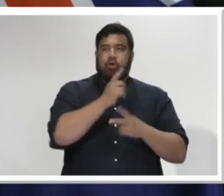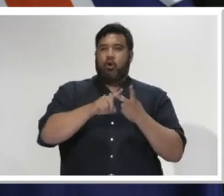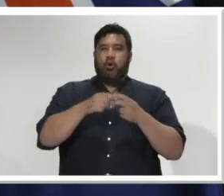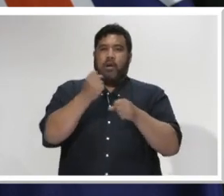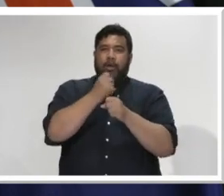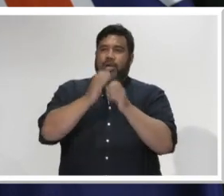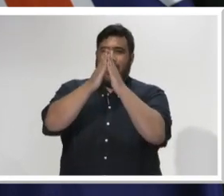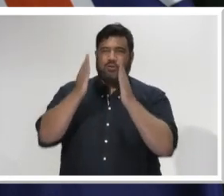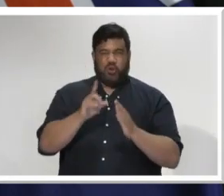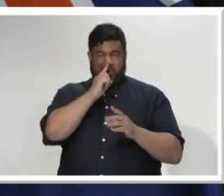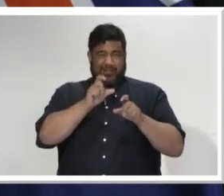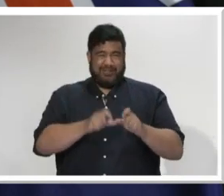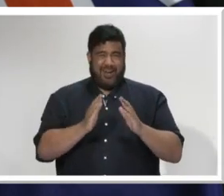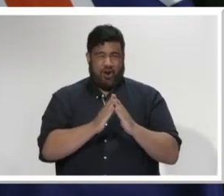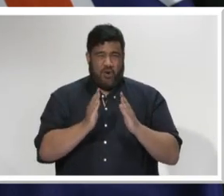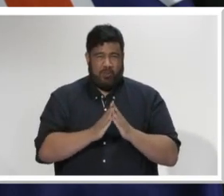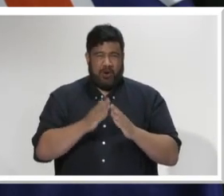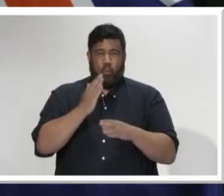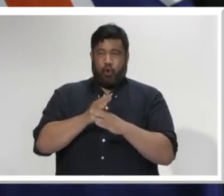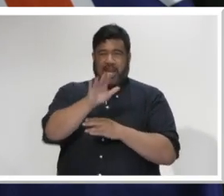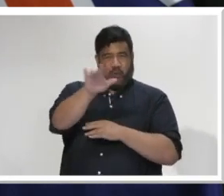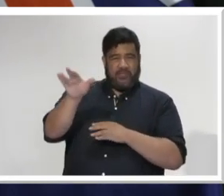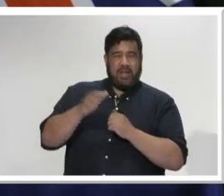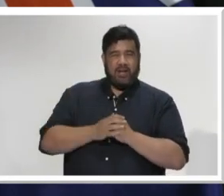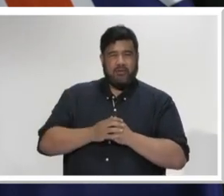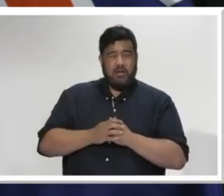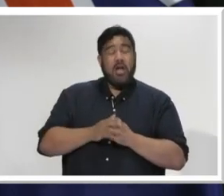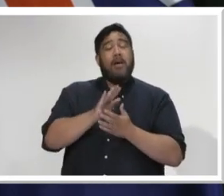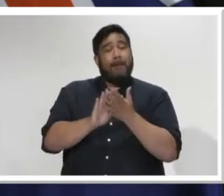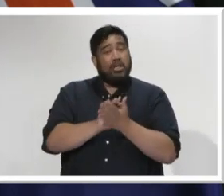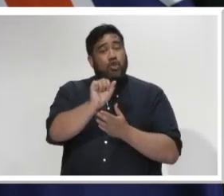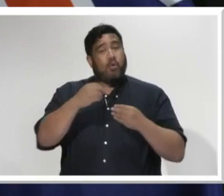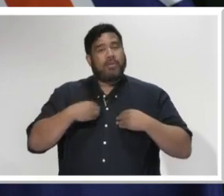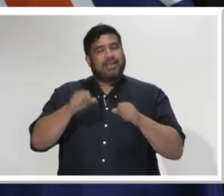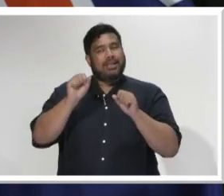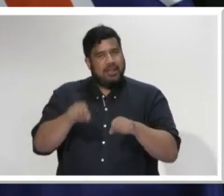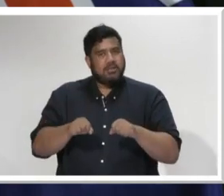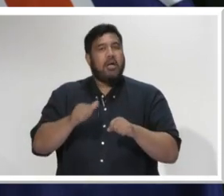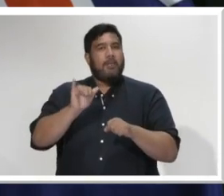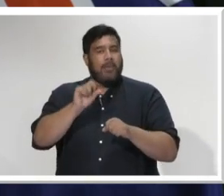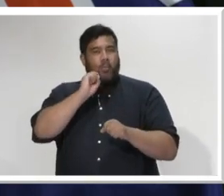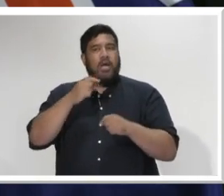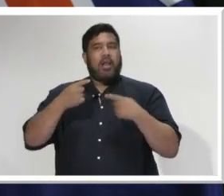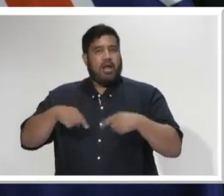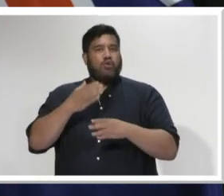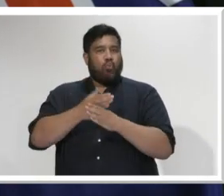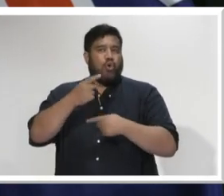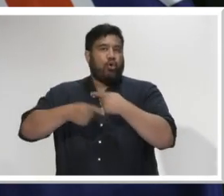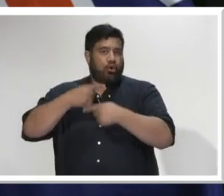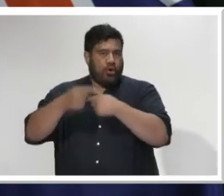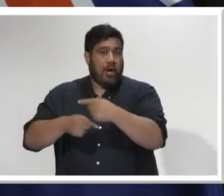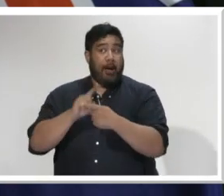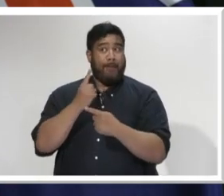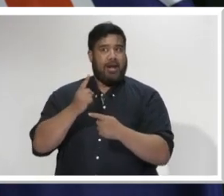work if you apply the health and safety expectations we have established for COVID-19, in the same way that